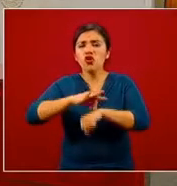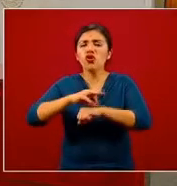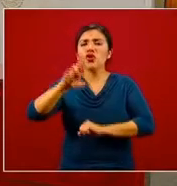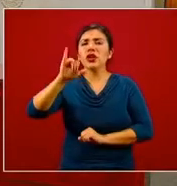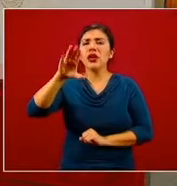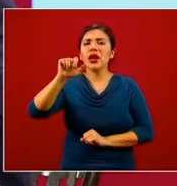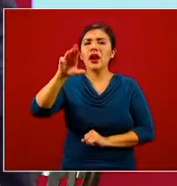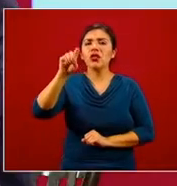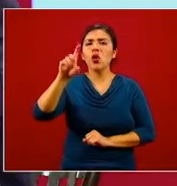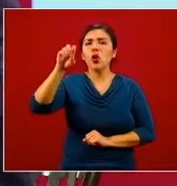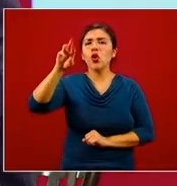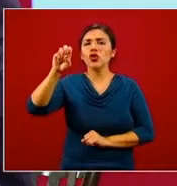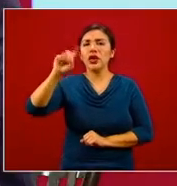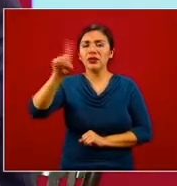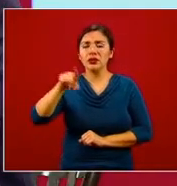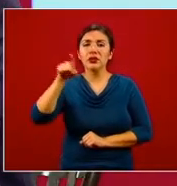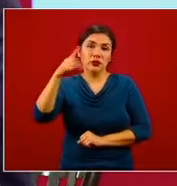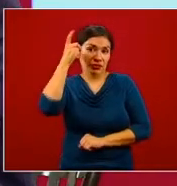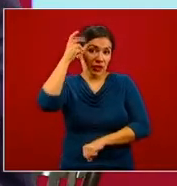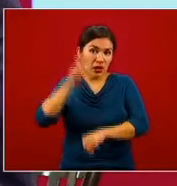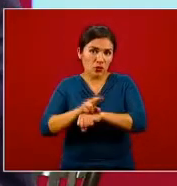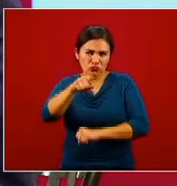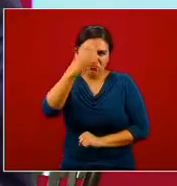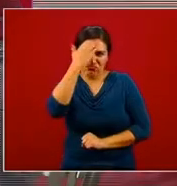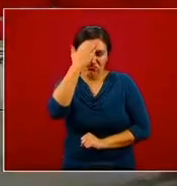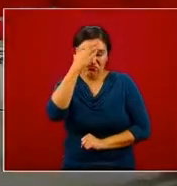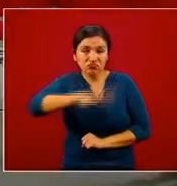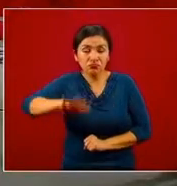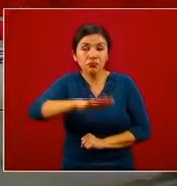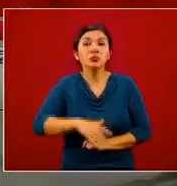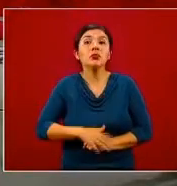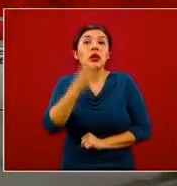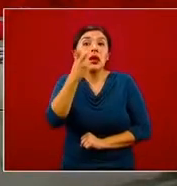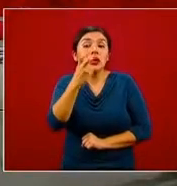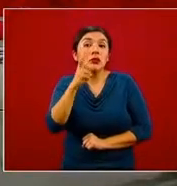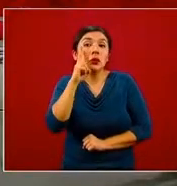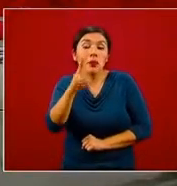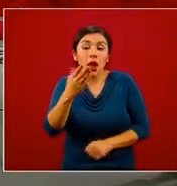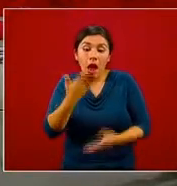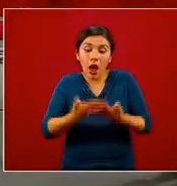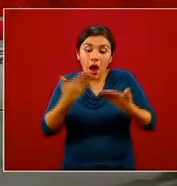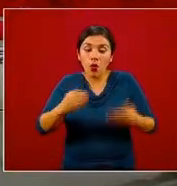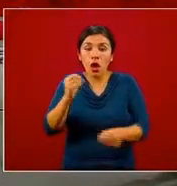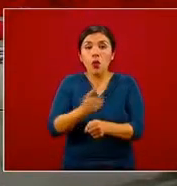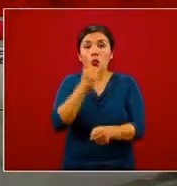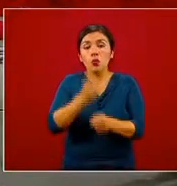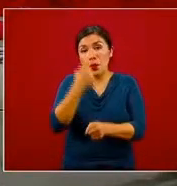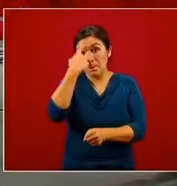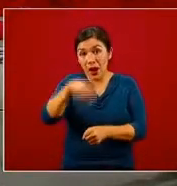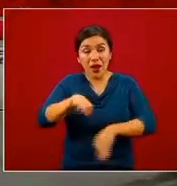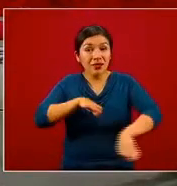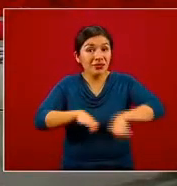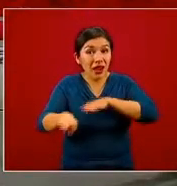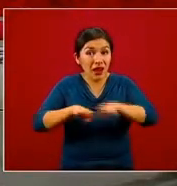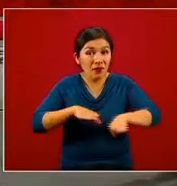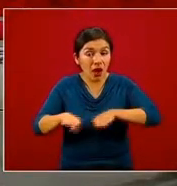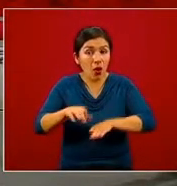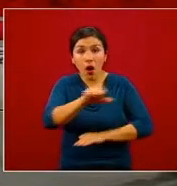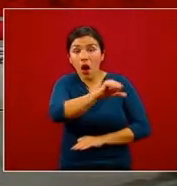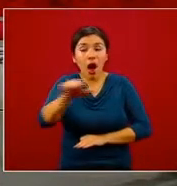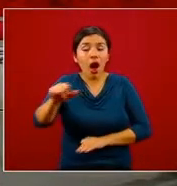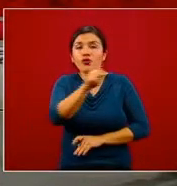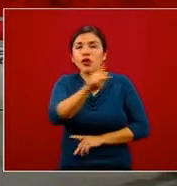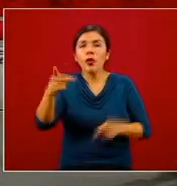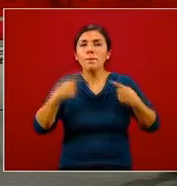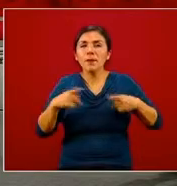They're part of a department, usually a health department or health division. We have it on a national level, and Dr. Ricardo Alcalá